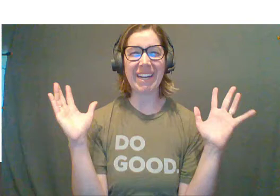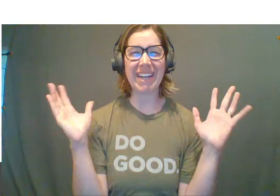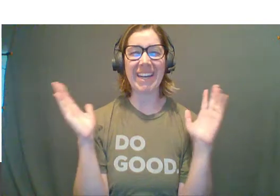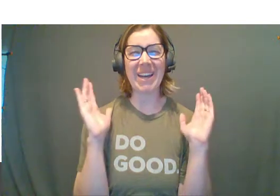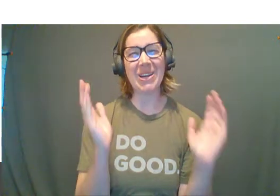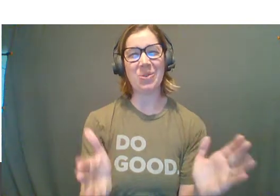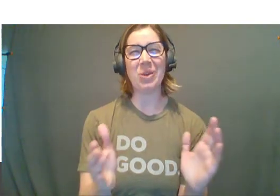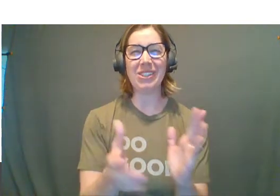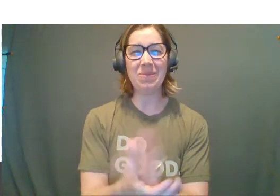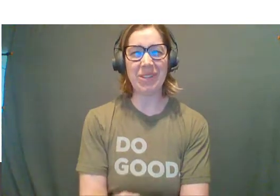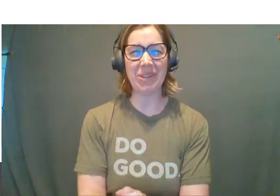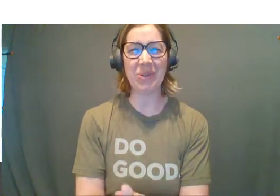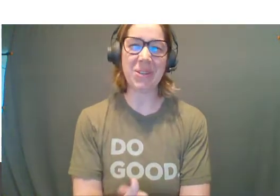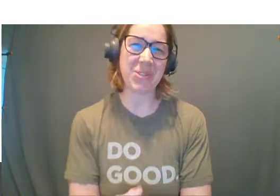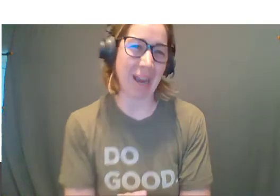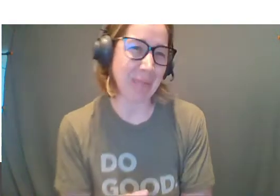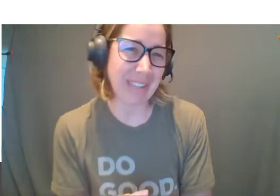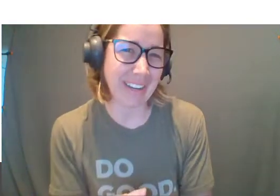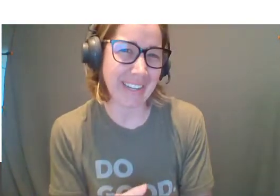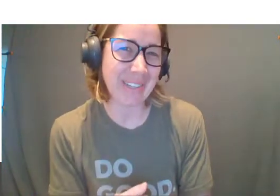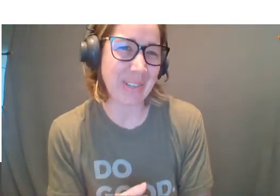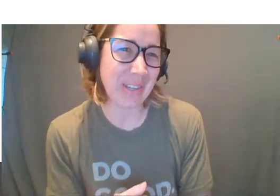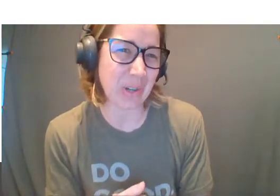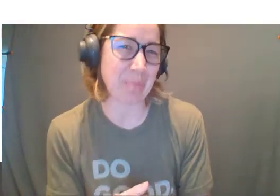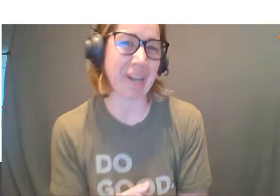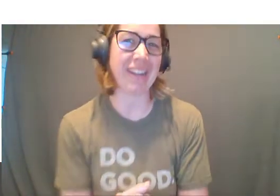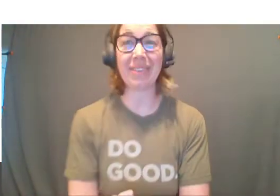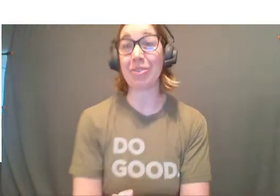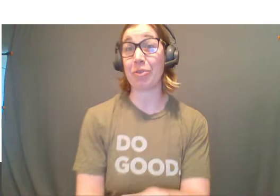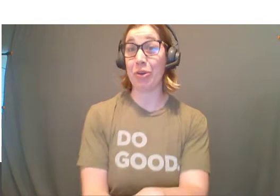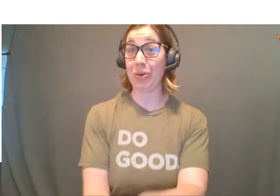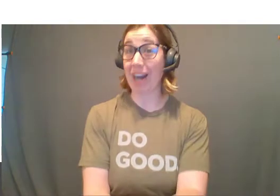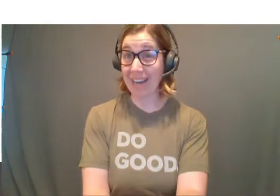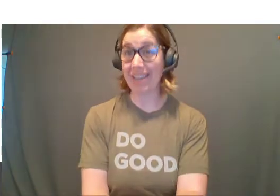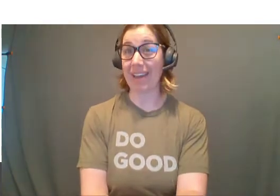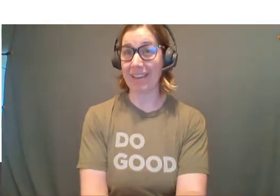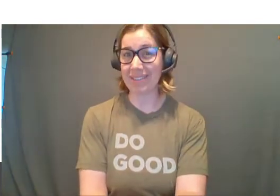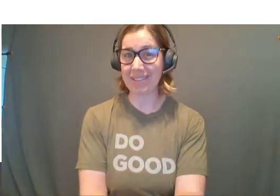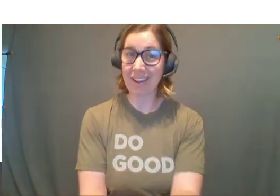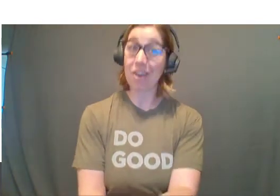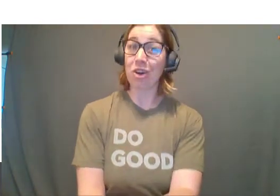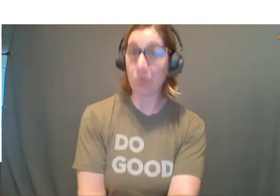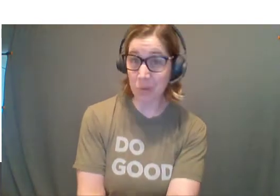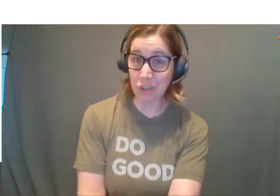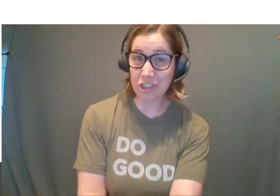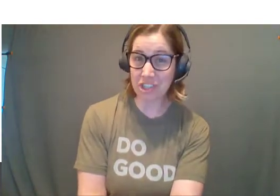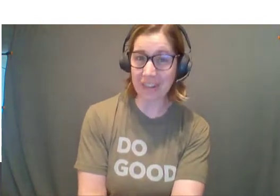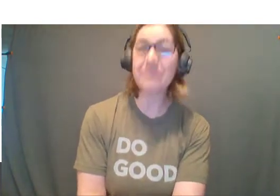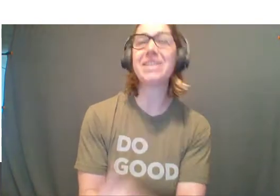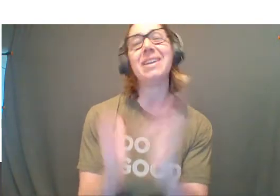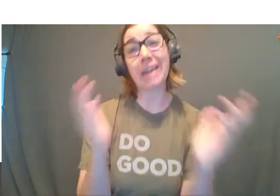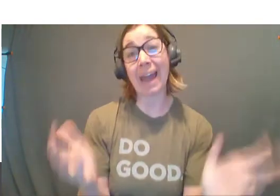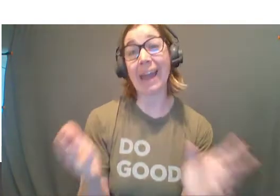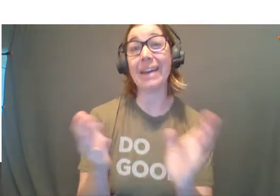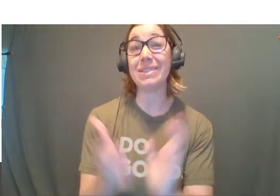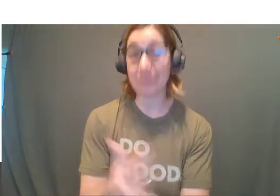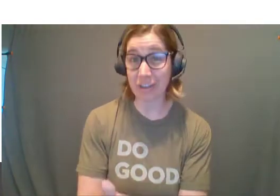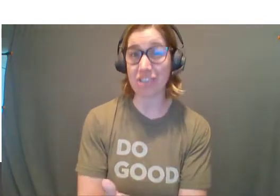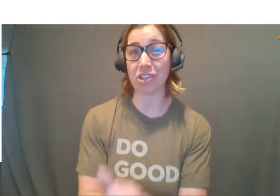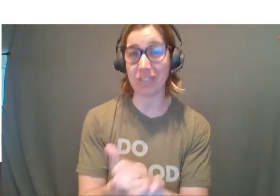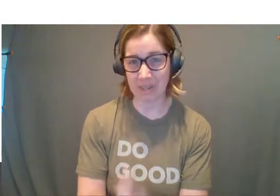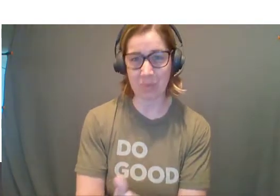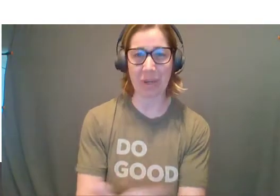Hello, everybody, and welcome to Simultaneous Interpreting through Eye Gaze, Role Shift,